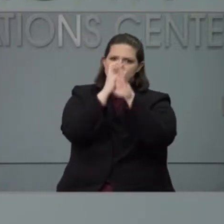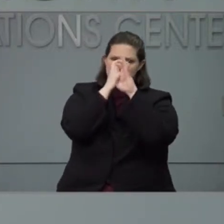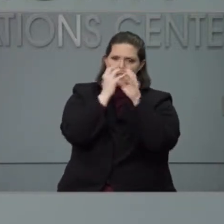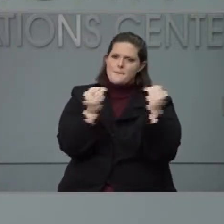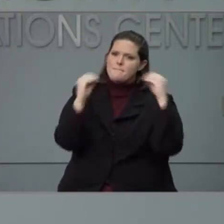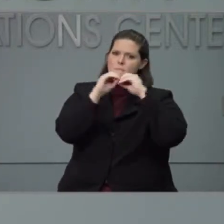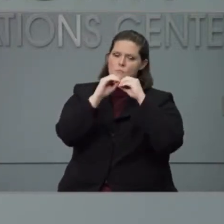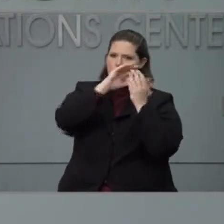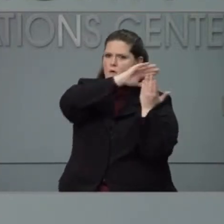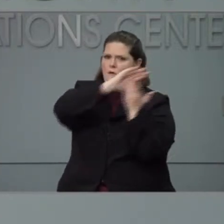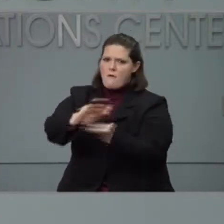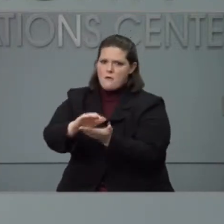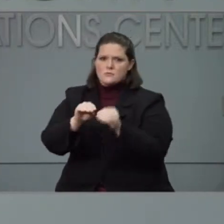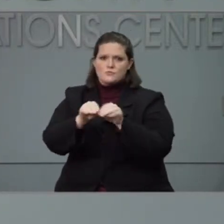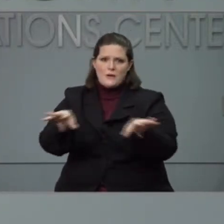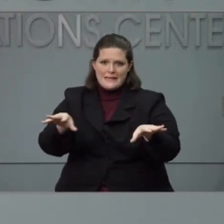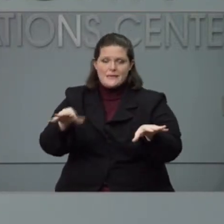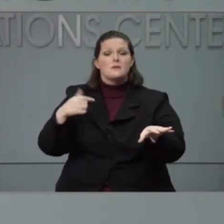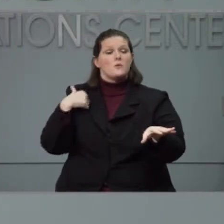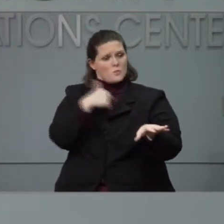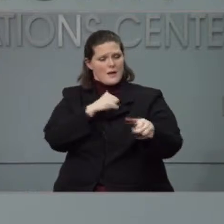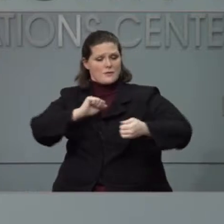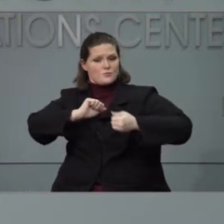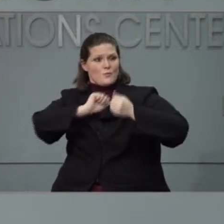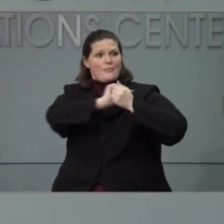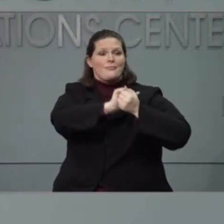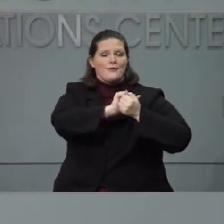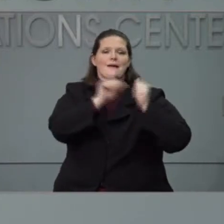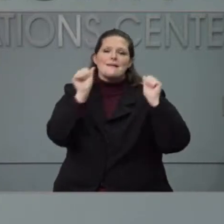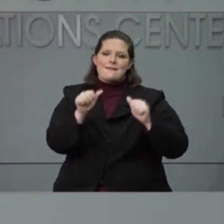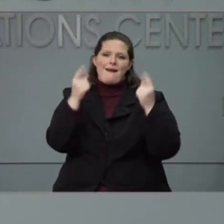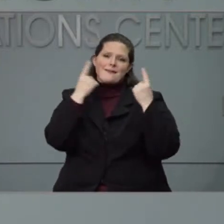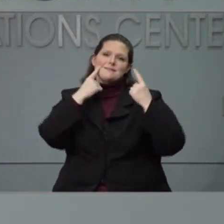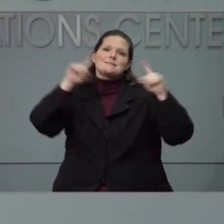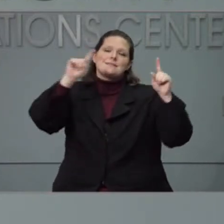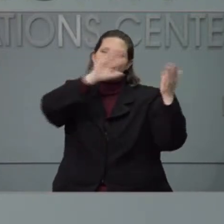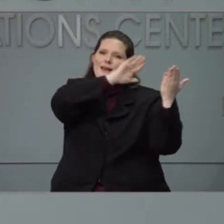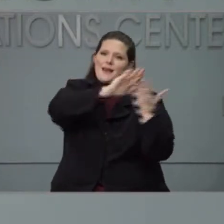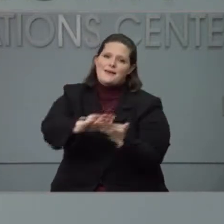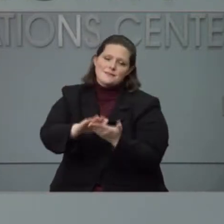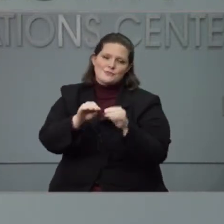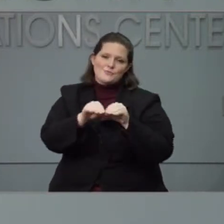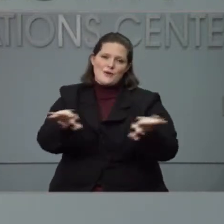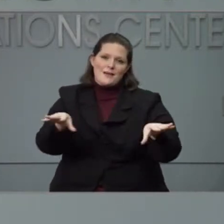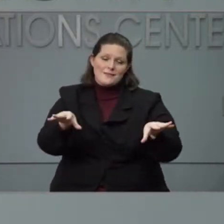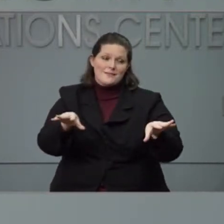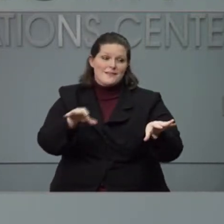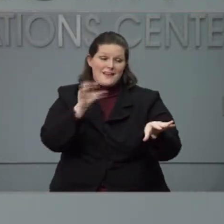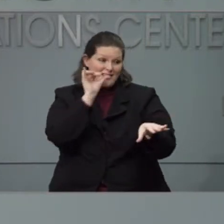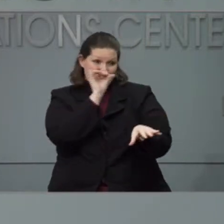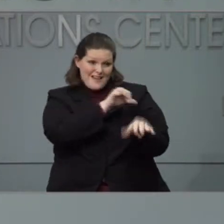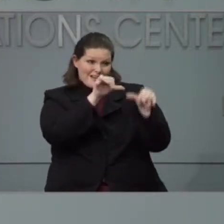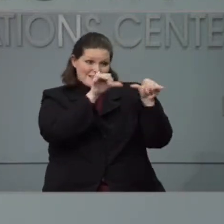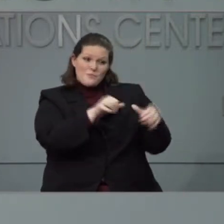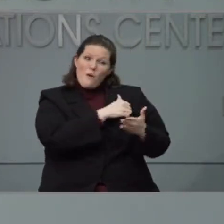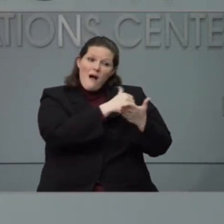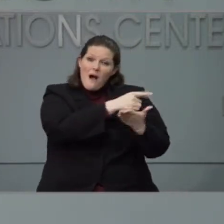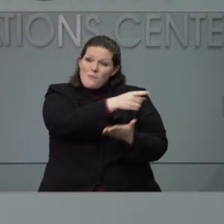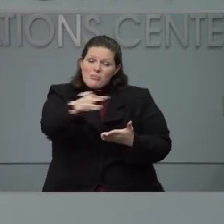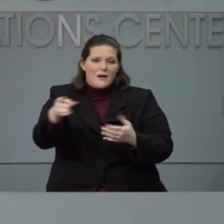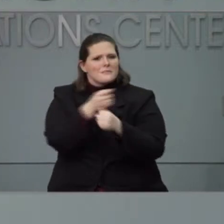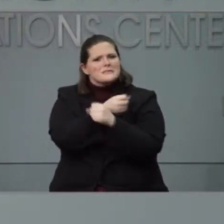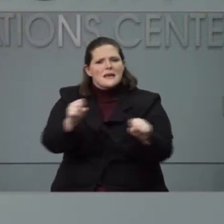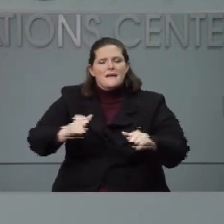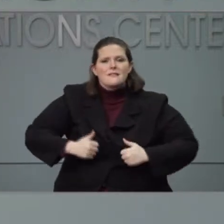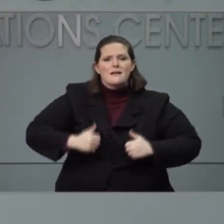virus, we can succeed. It can help bring down their case rates, keep their communities safer, save